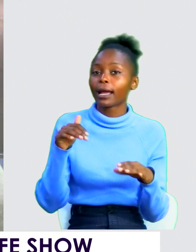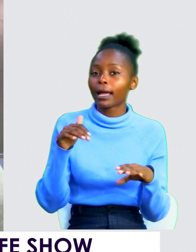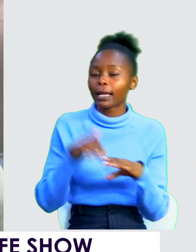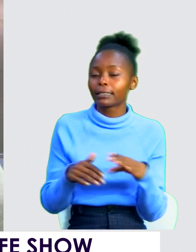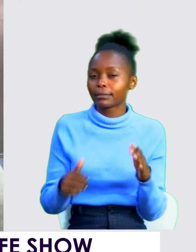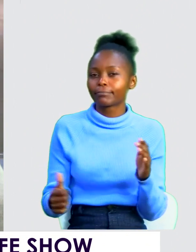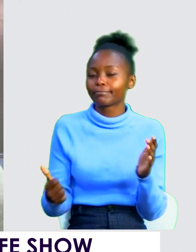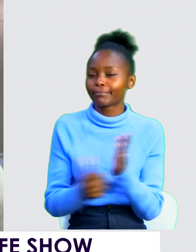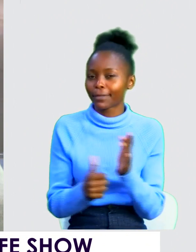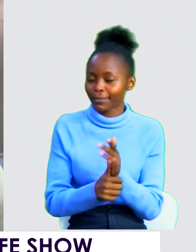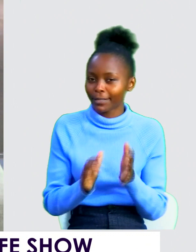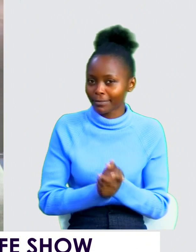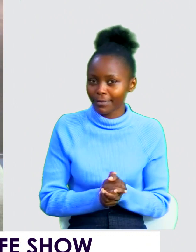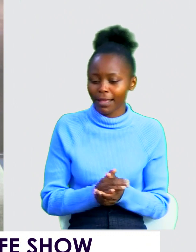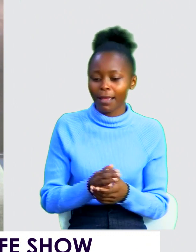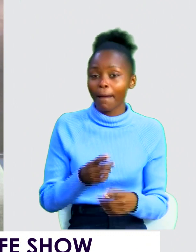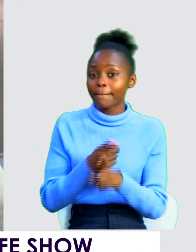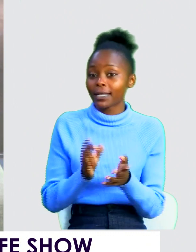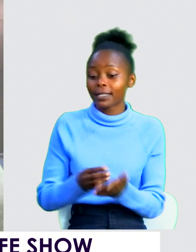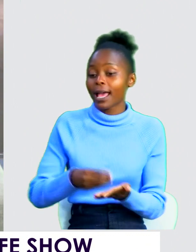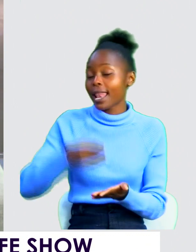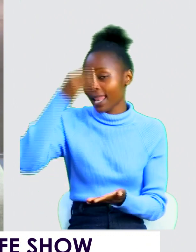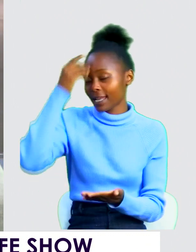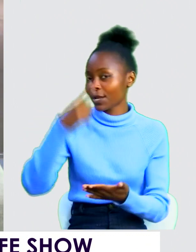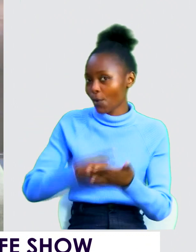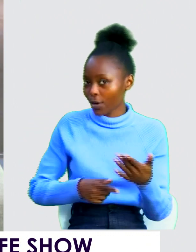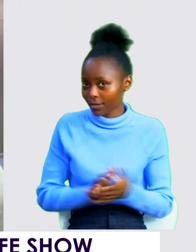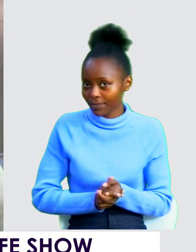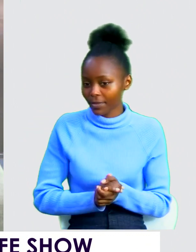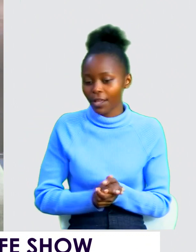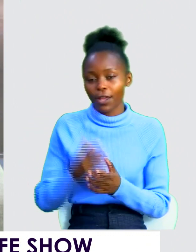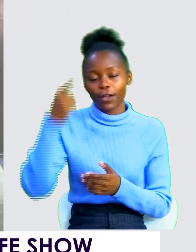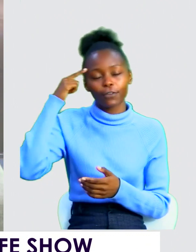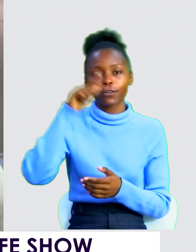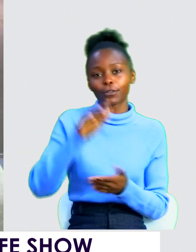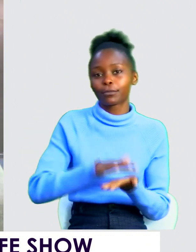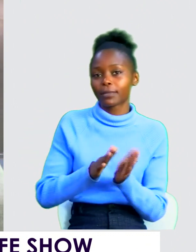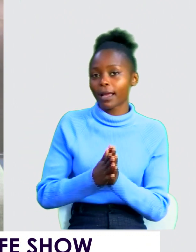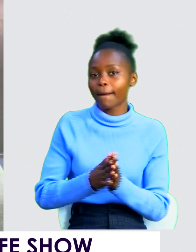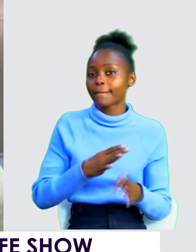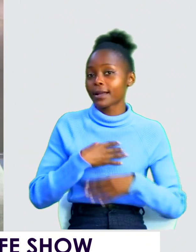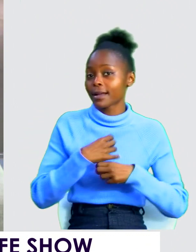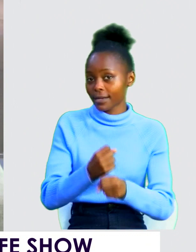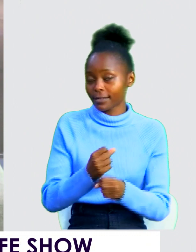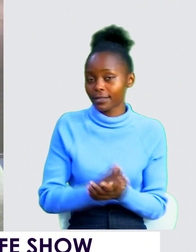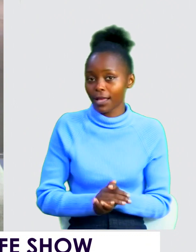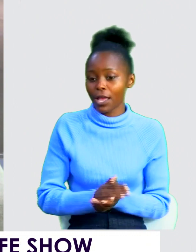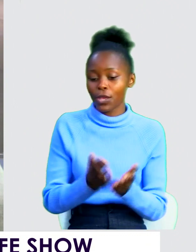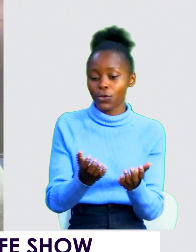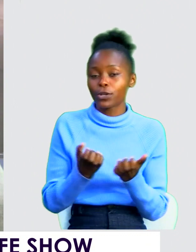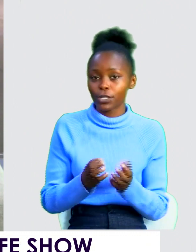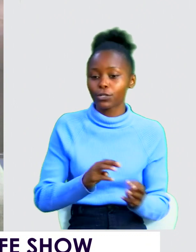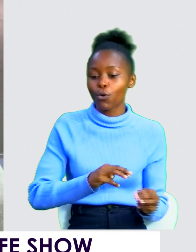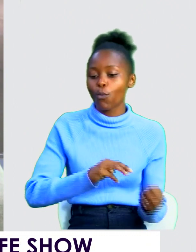sailing. But they are learning a virtue. For you to be courageous, you need to sail out of your